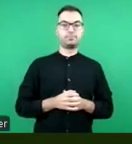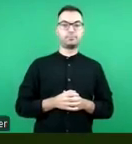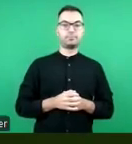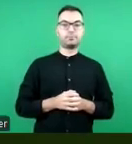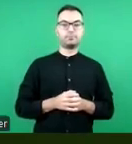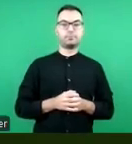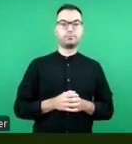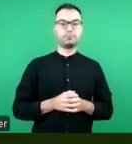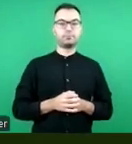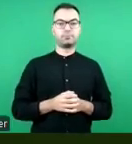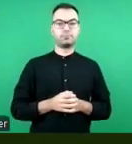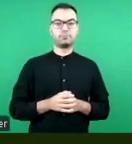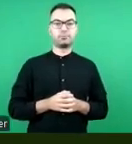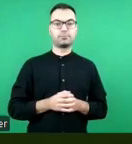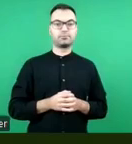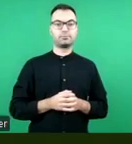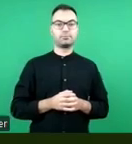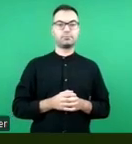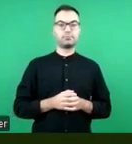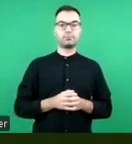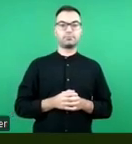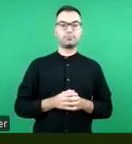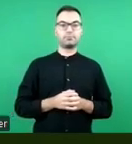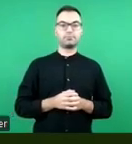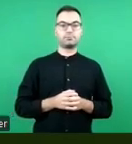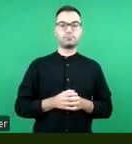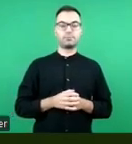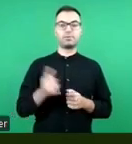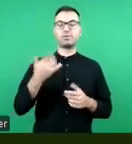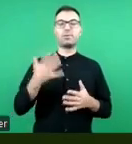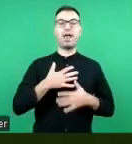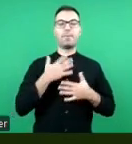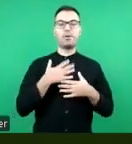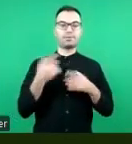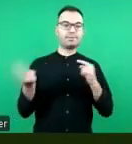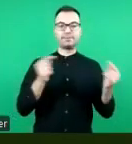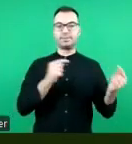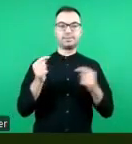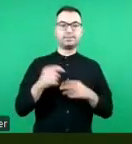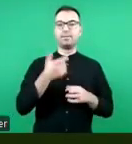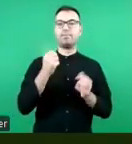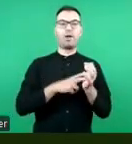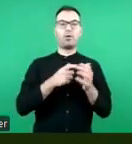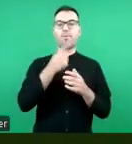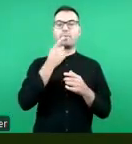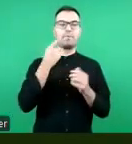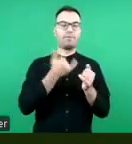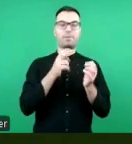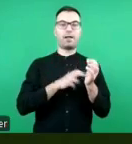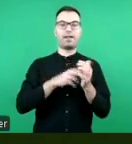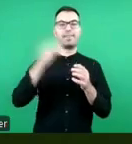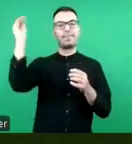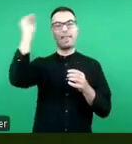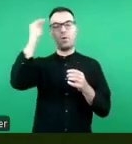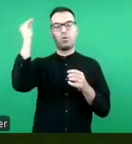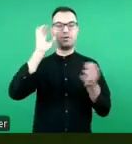discussions always are very emotional and always lack support by scientific data, and it's always quickly